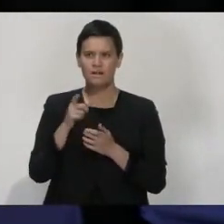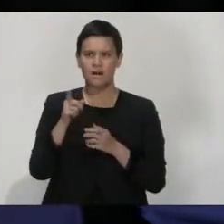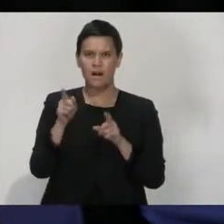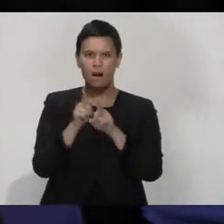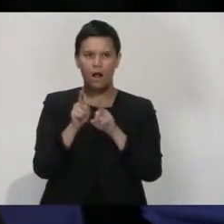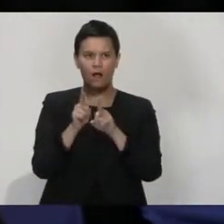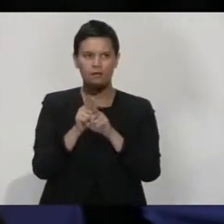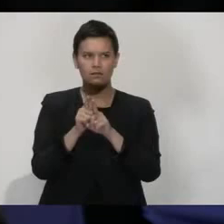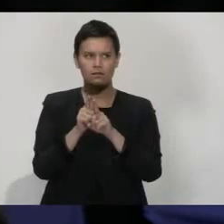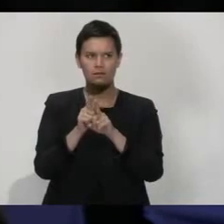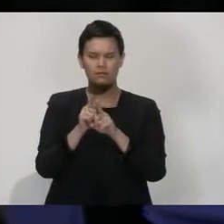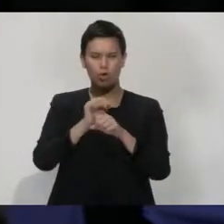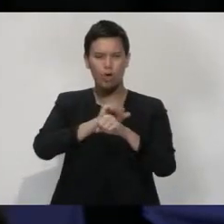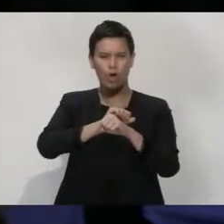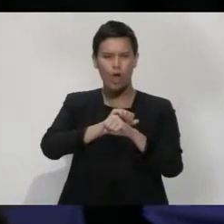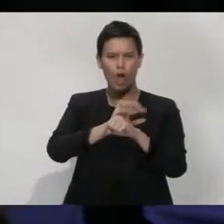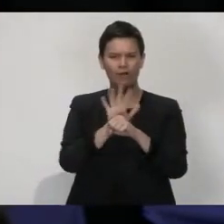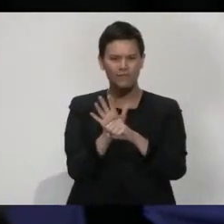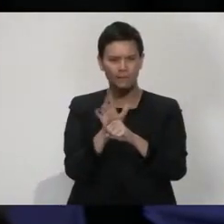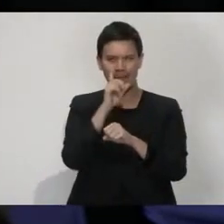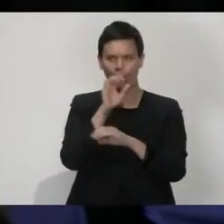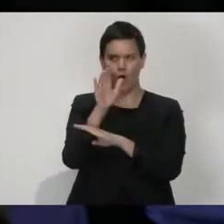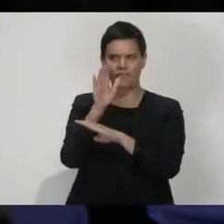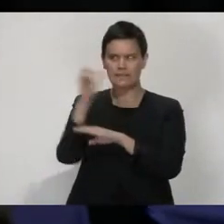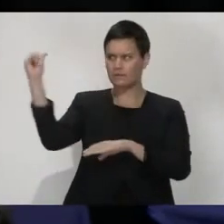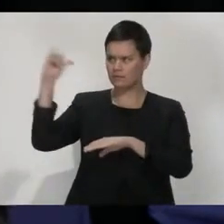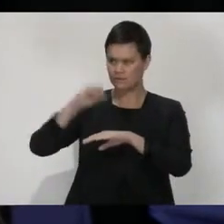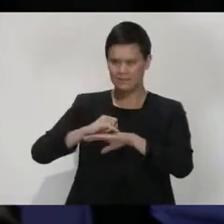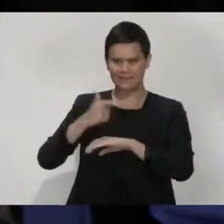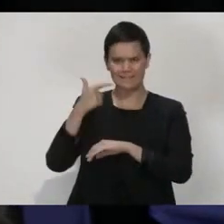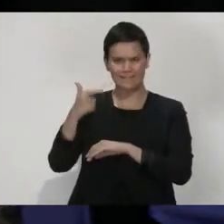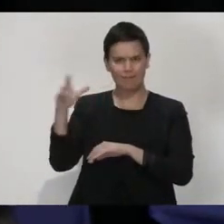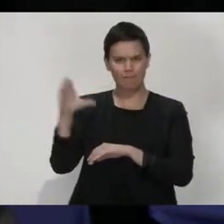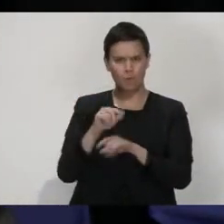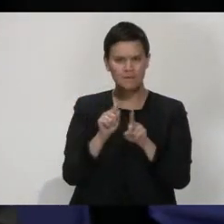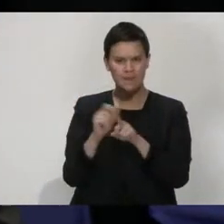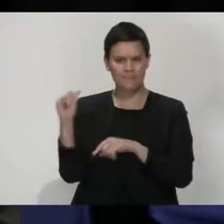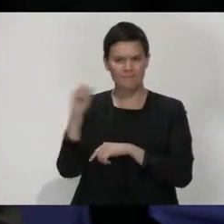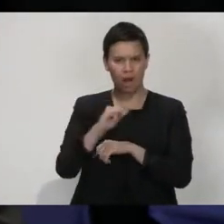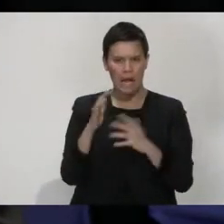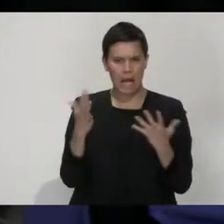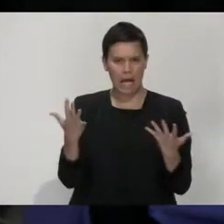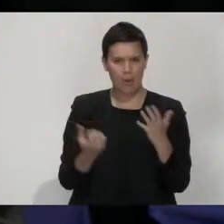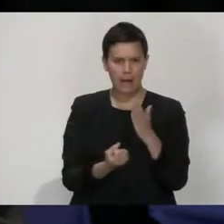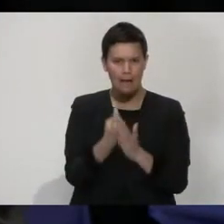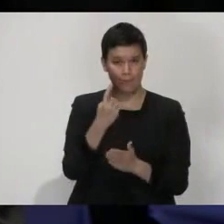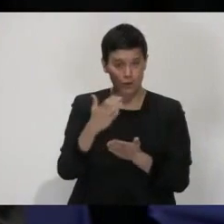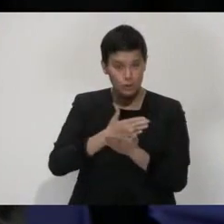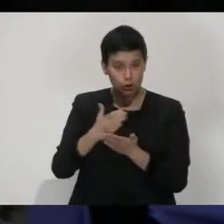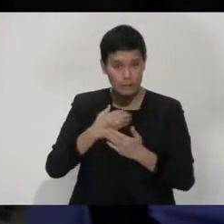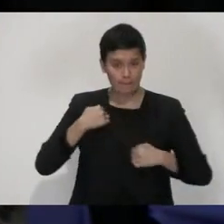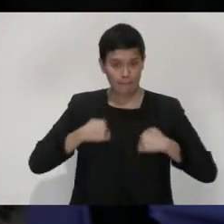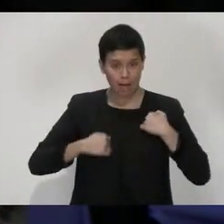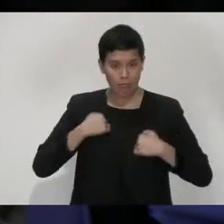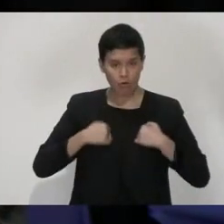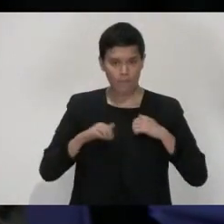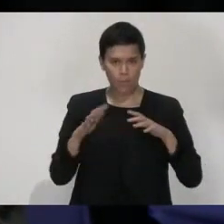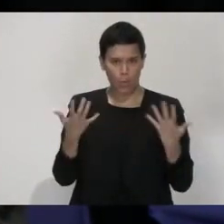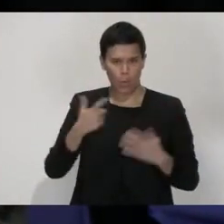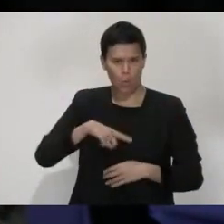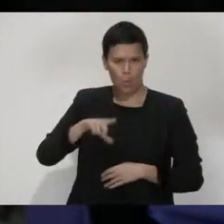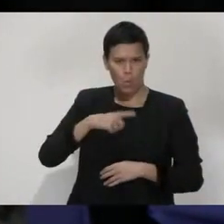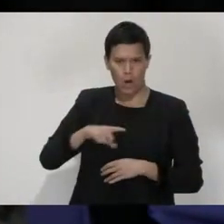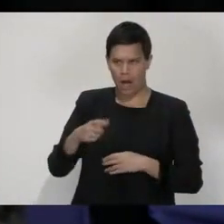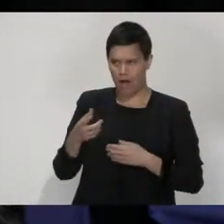someone not wearing a mask? How was that number so high? Look, I think I'll let Dr. McElnay respond to that with any information she has, but I think it's a bit